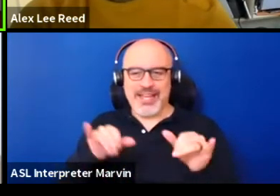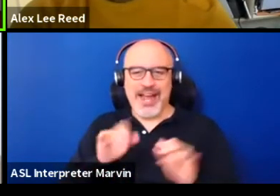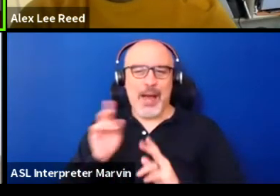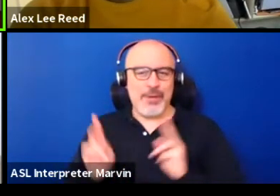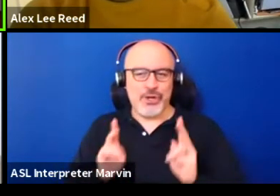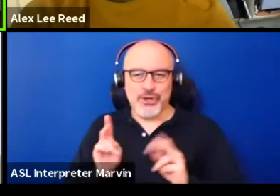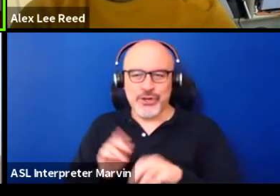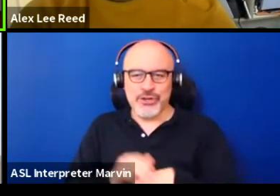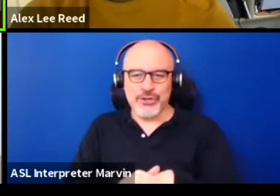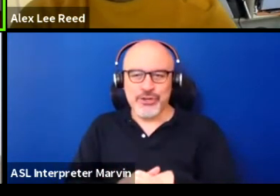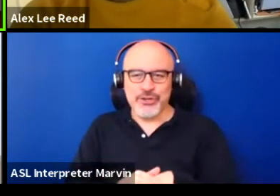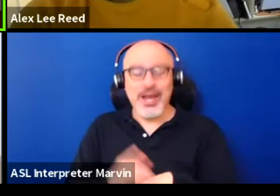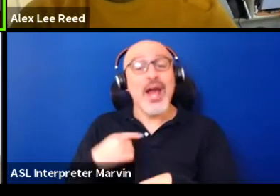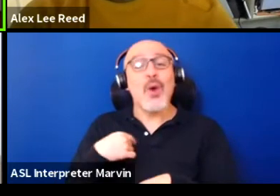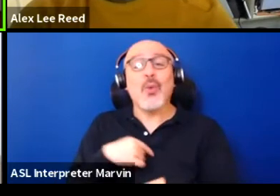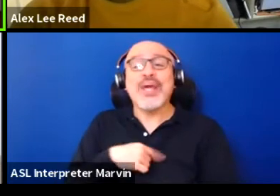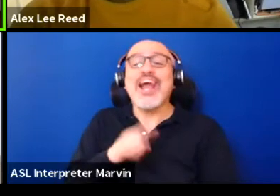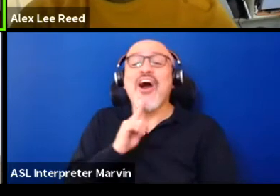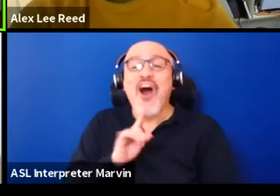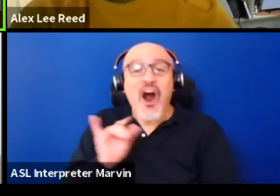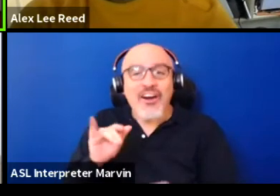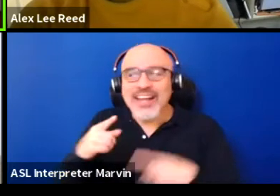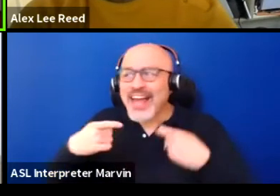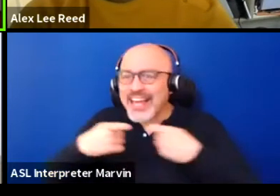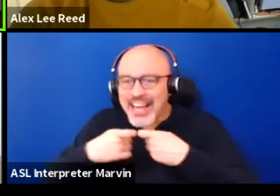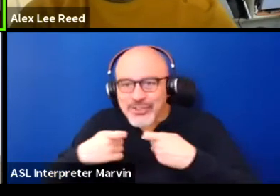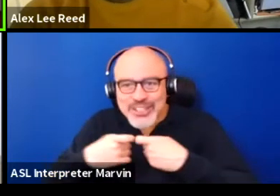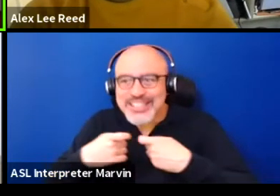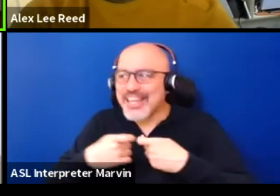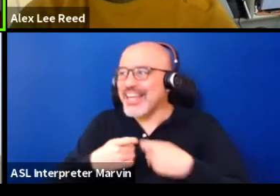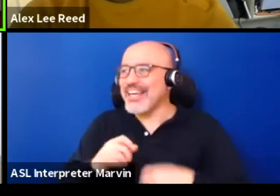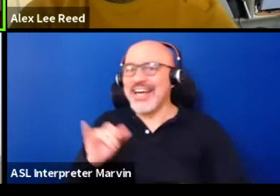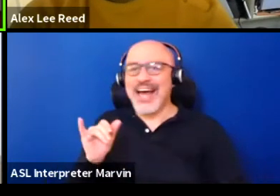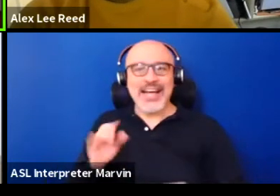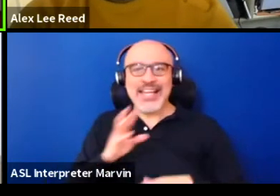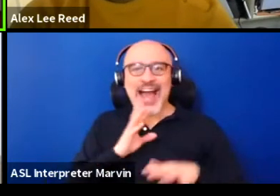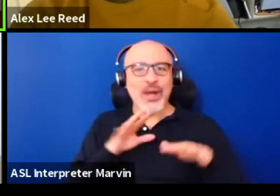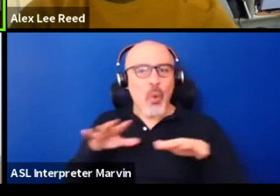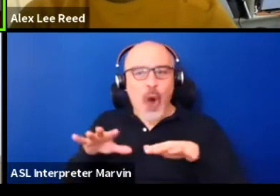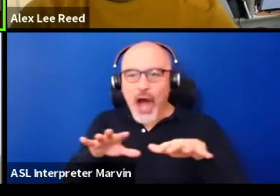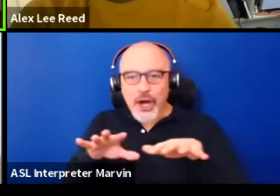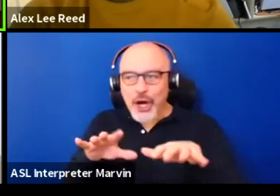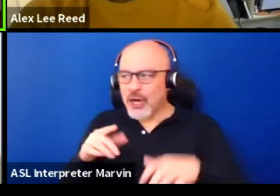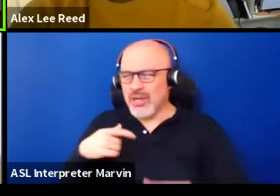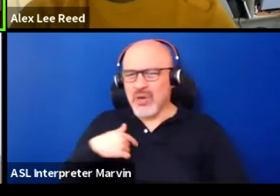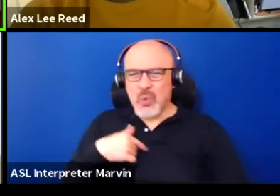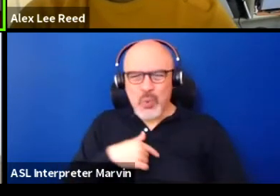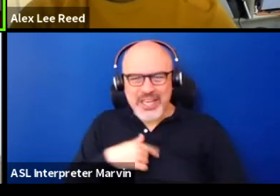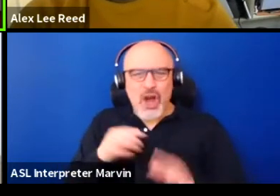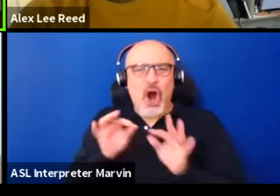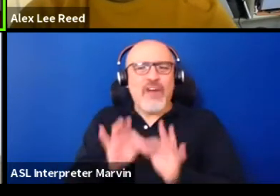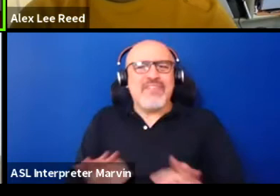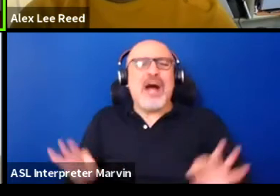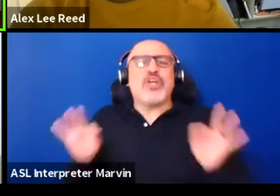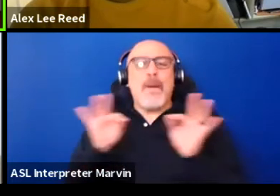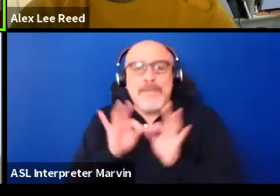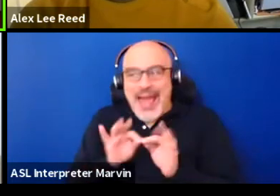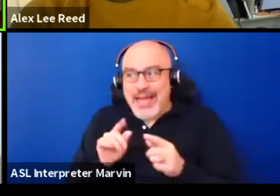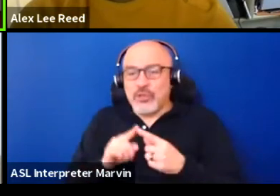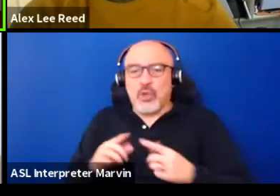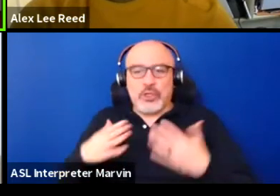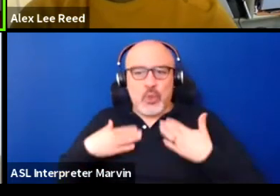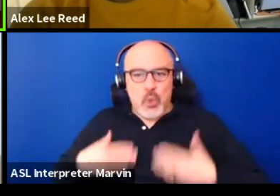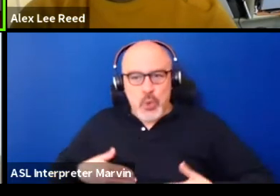We're like electricity or running water. We're fundamental to the way that humanity works.